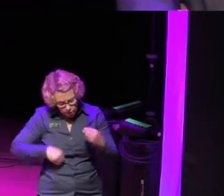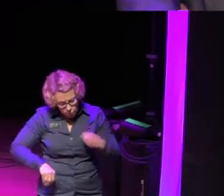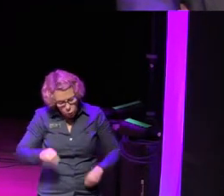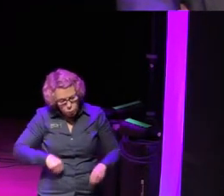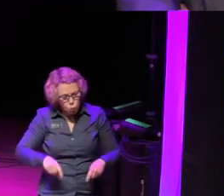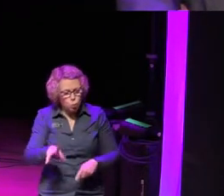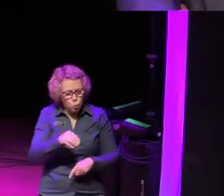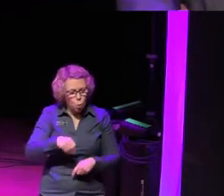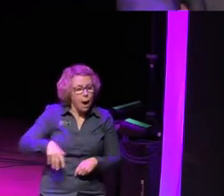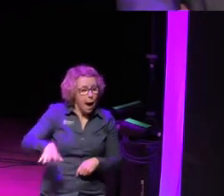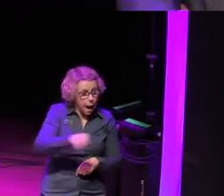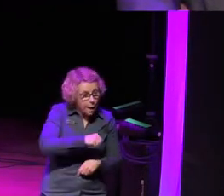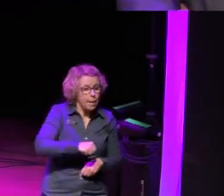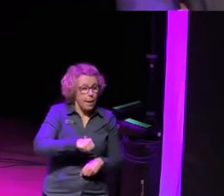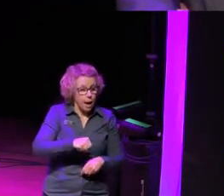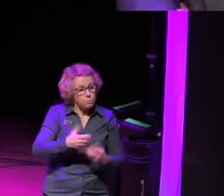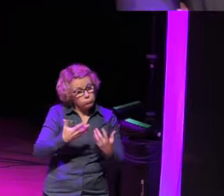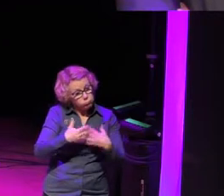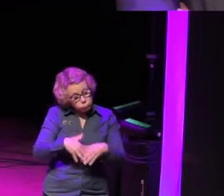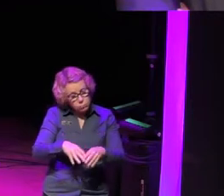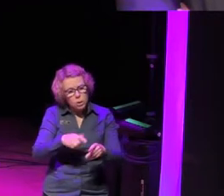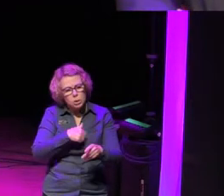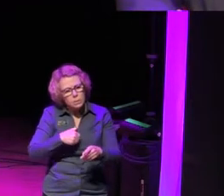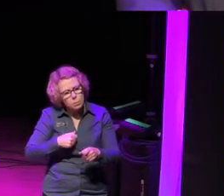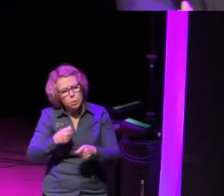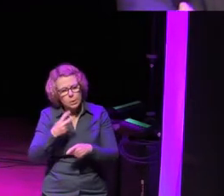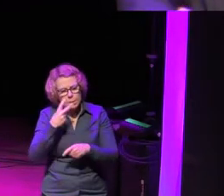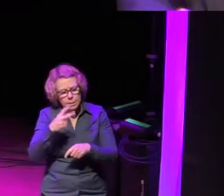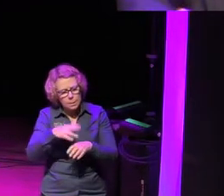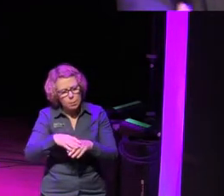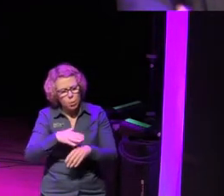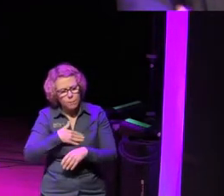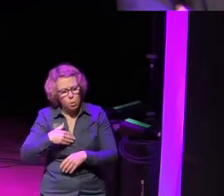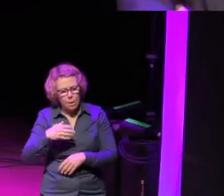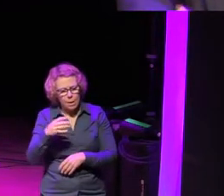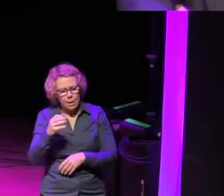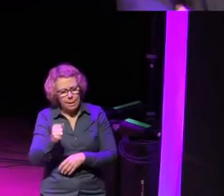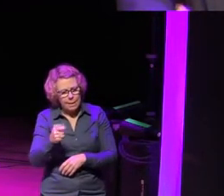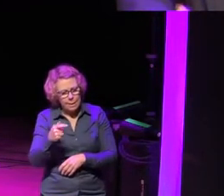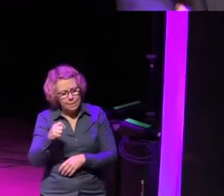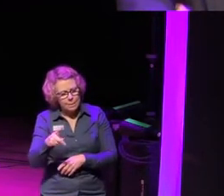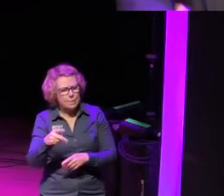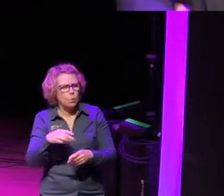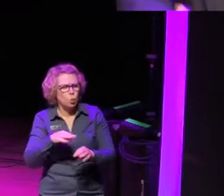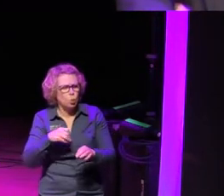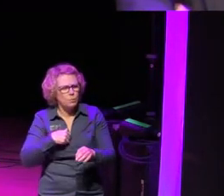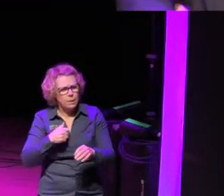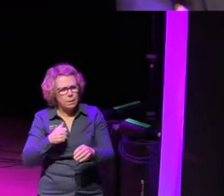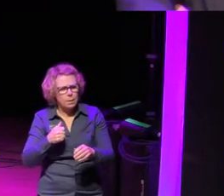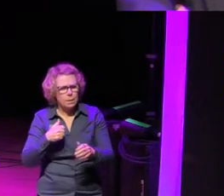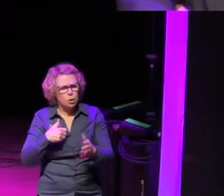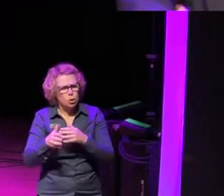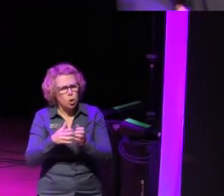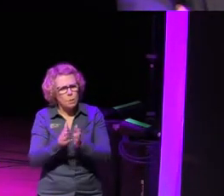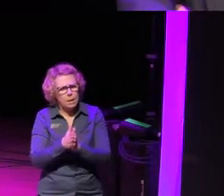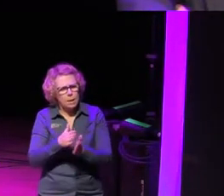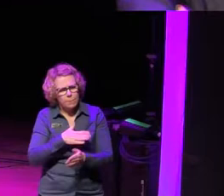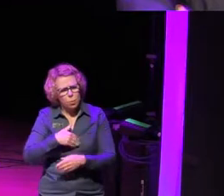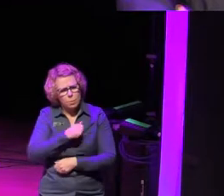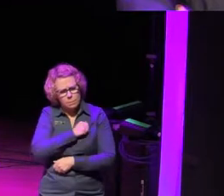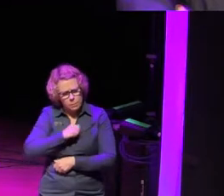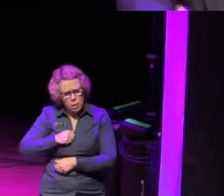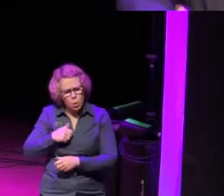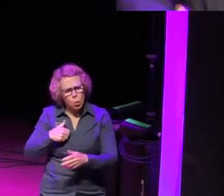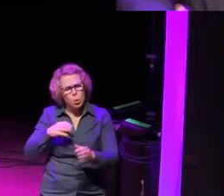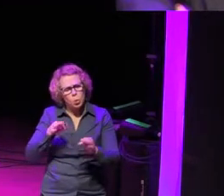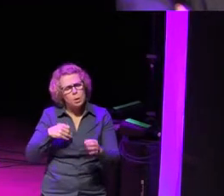need to then get back to that system and look at our ethics and look at who do we place in power and what do we do when people